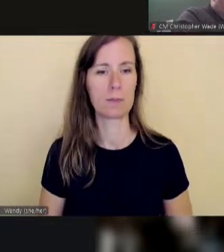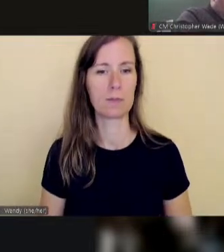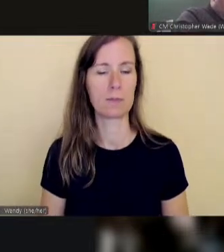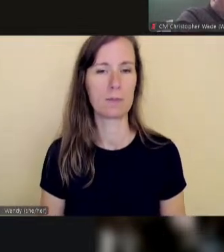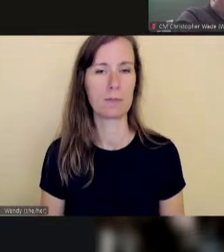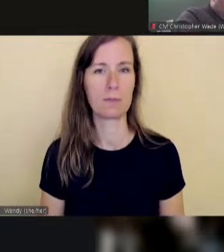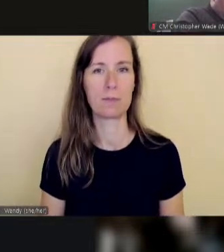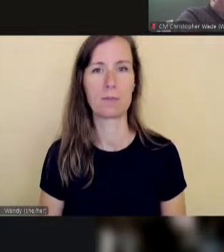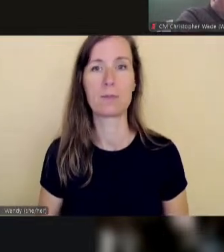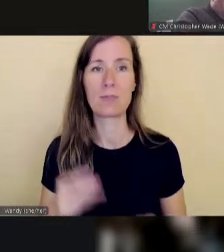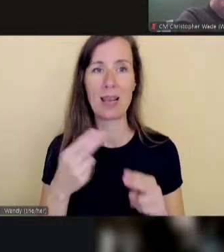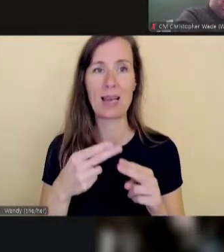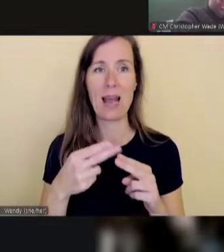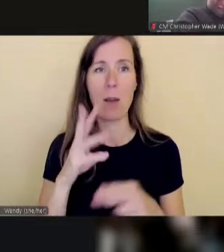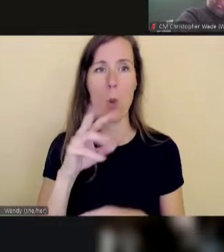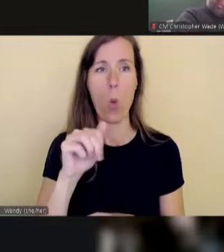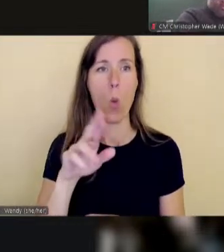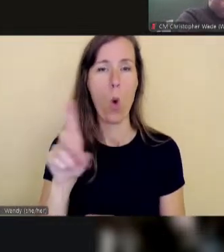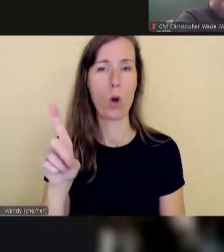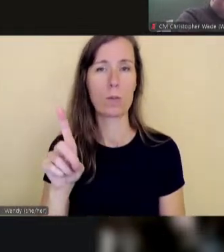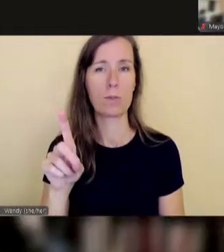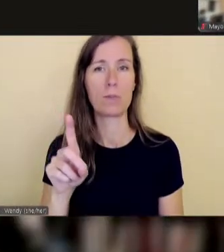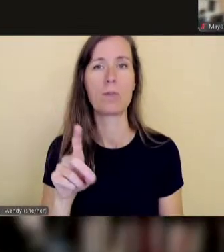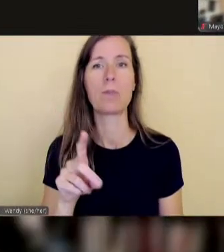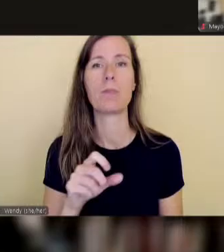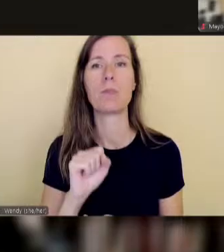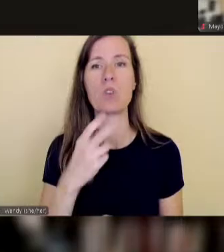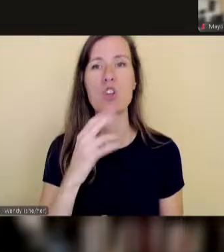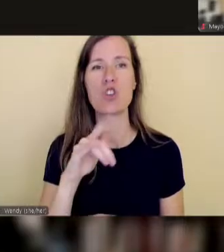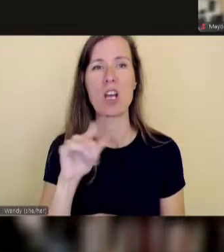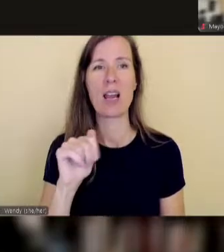Name and word, please. Sure.